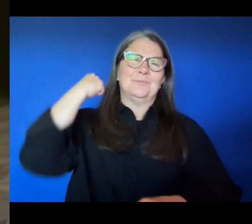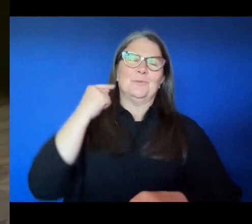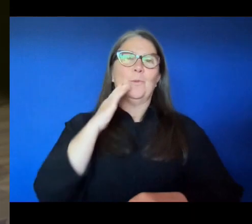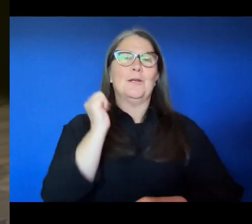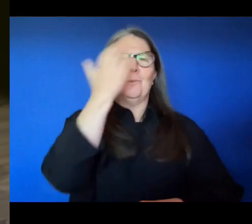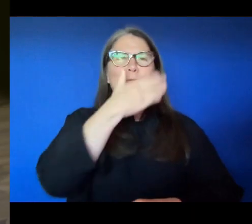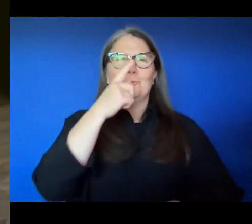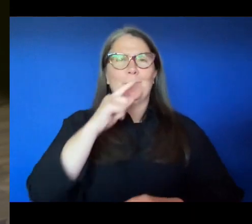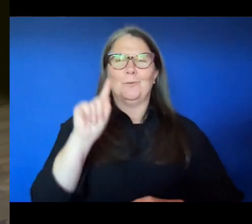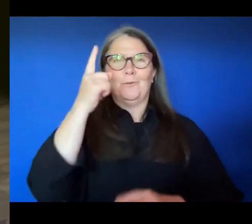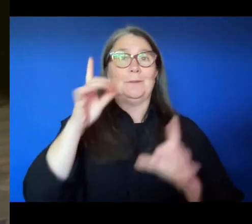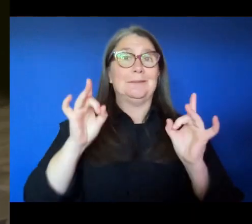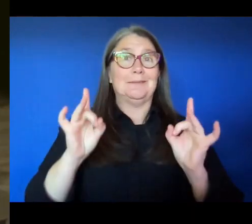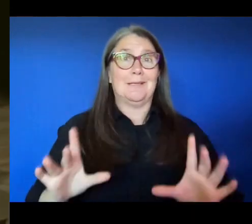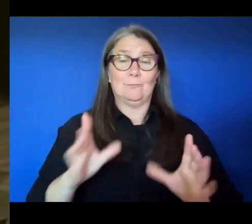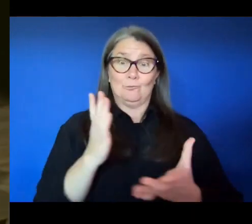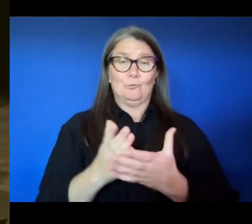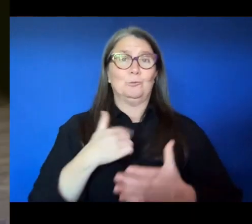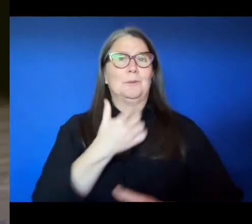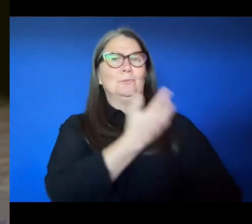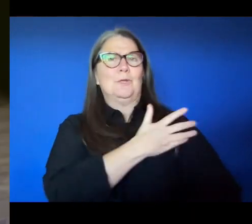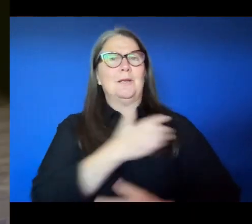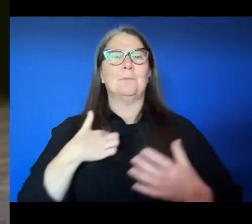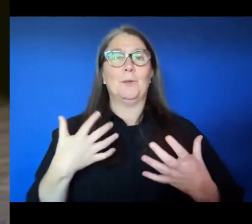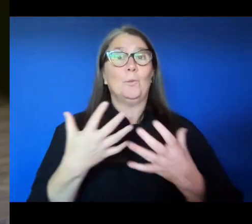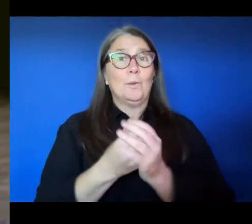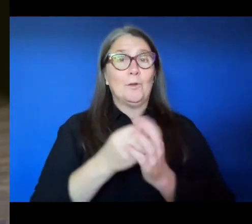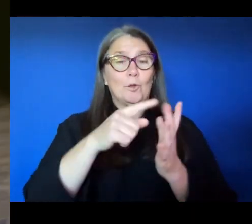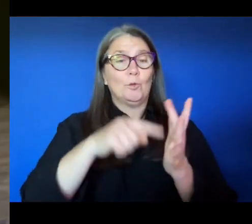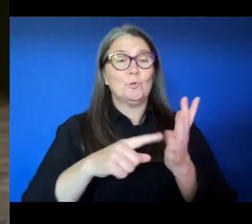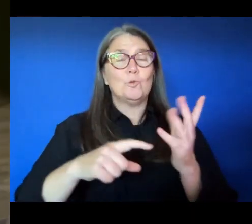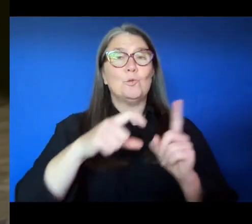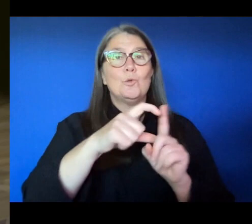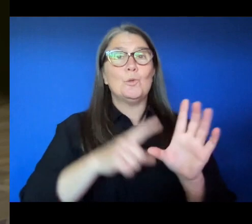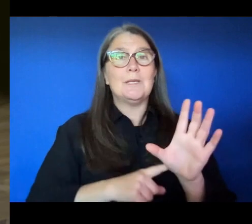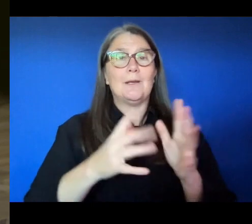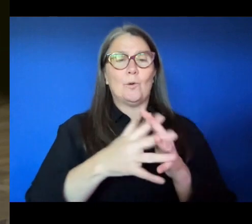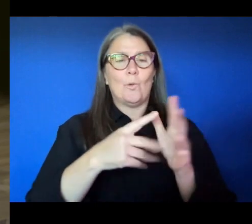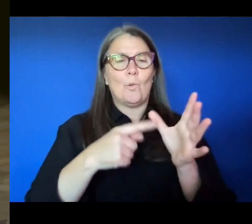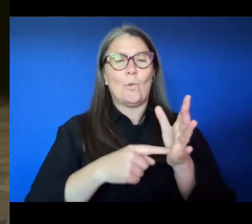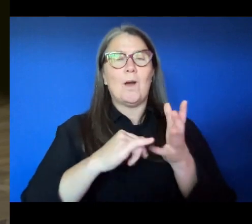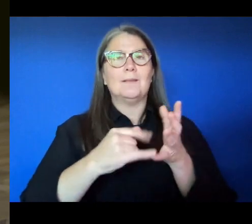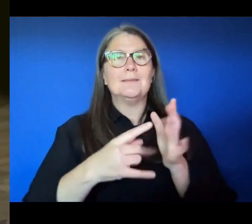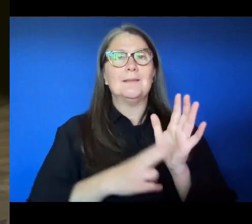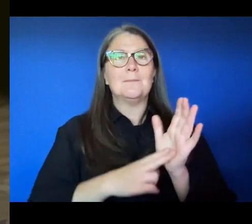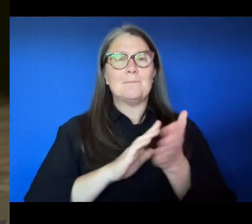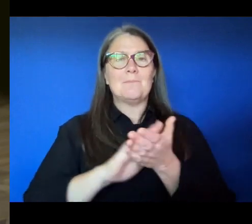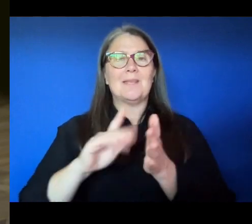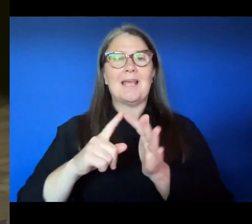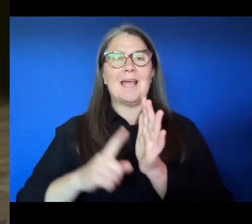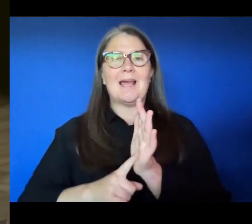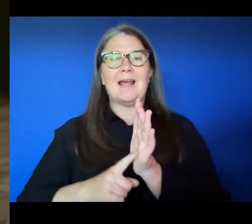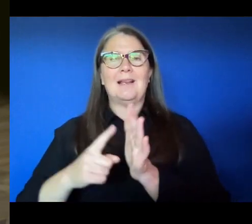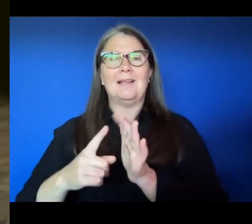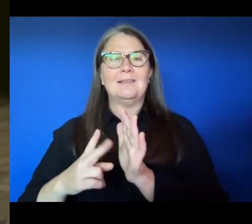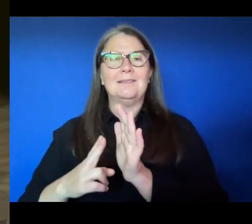here tonight with Judy Watson and Helen Johnson, two artists I admire deeply. And just a